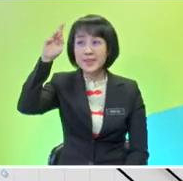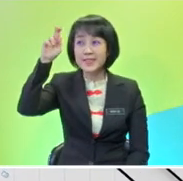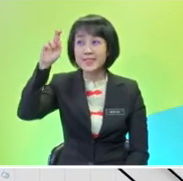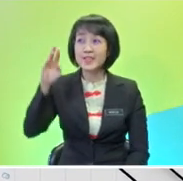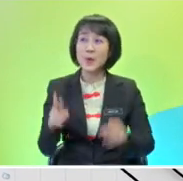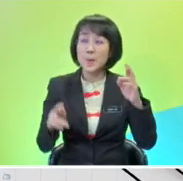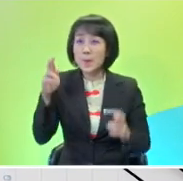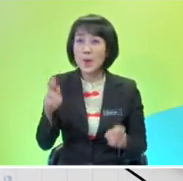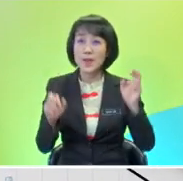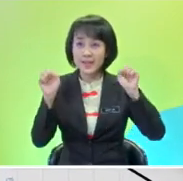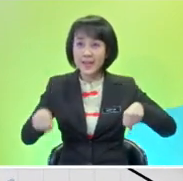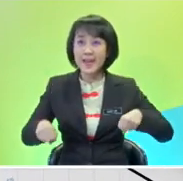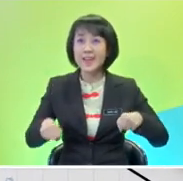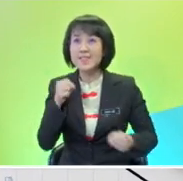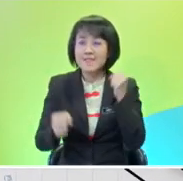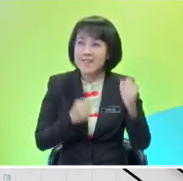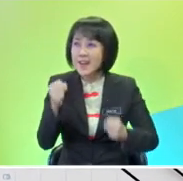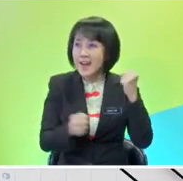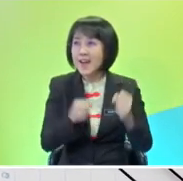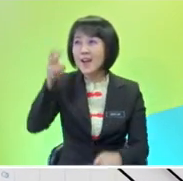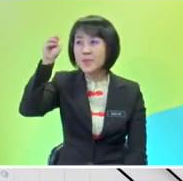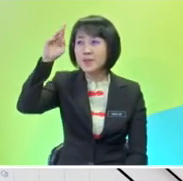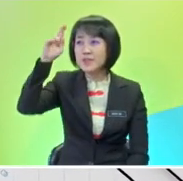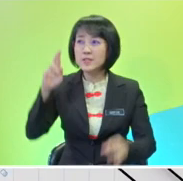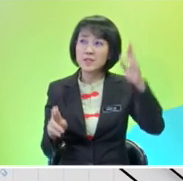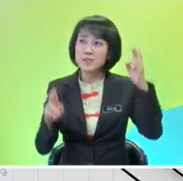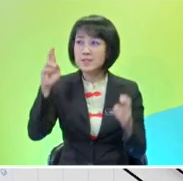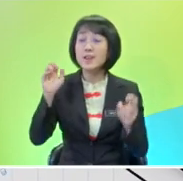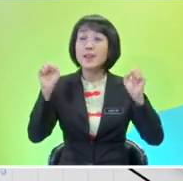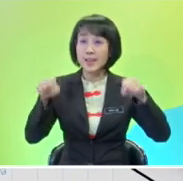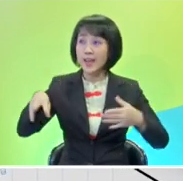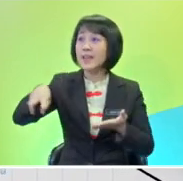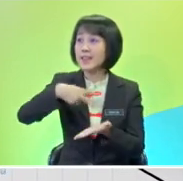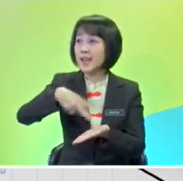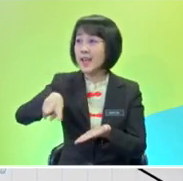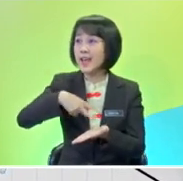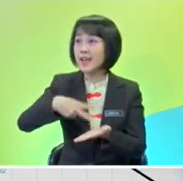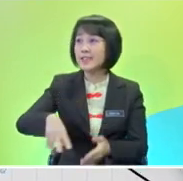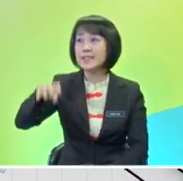ride. Mr. Bot can dance.